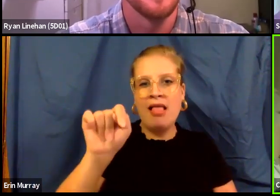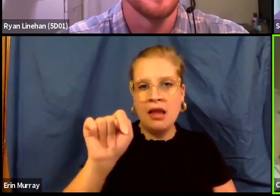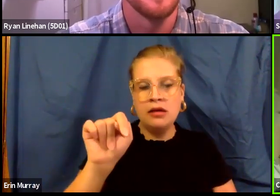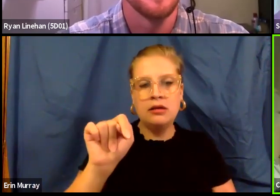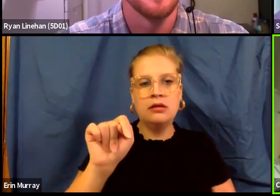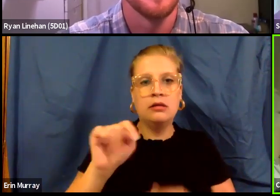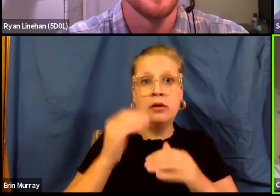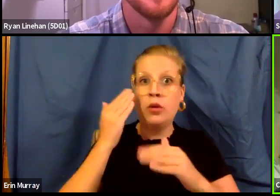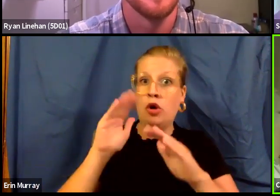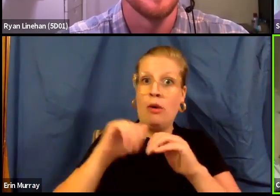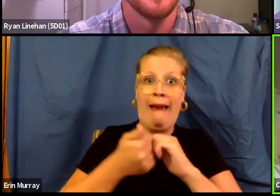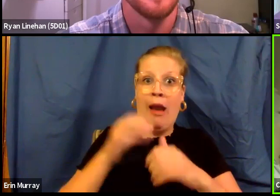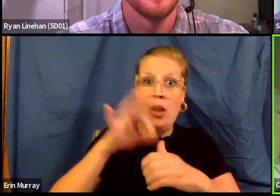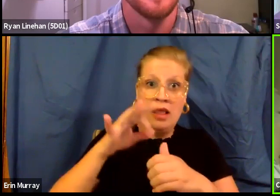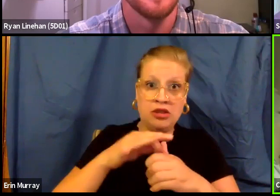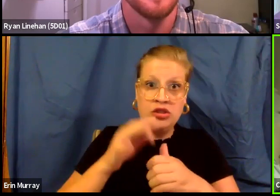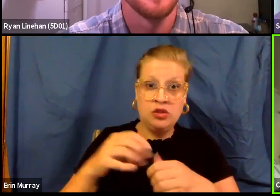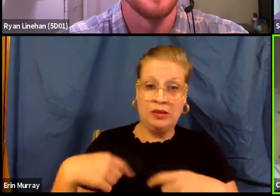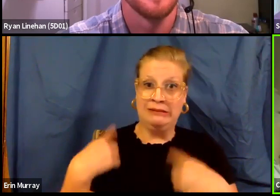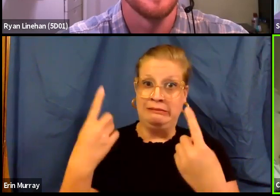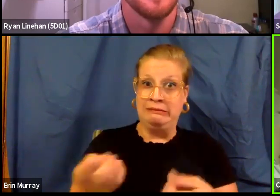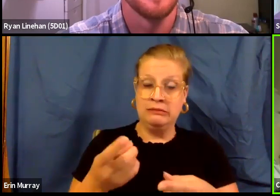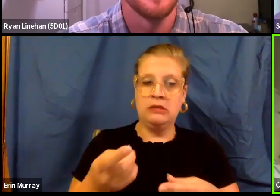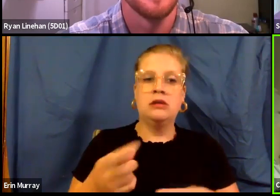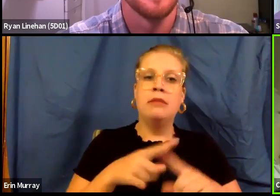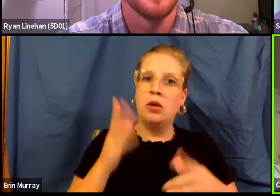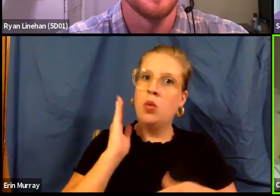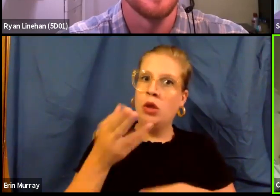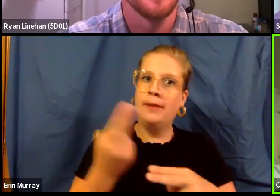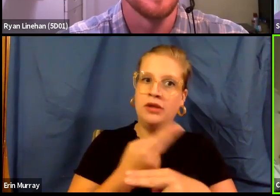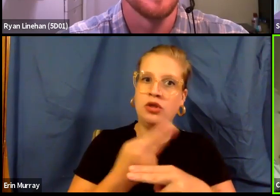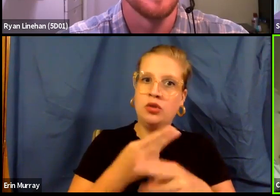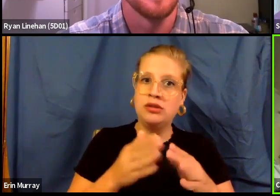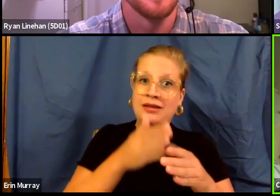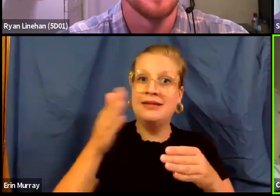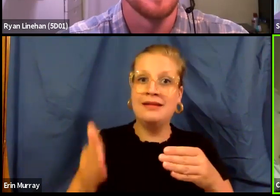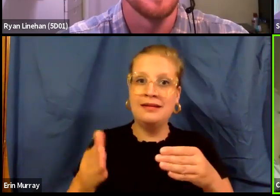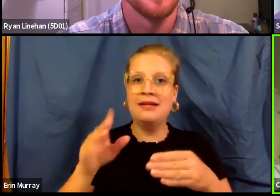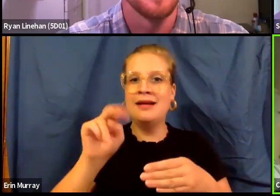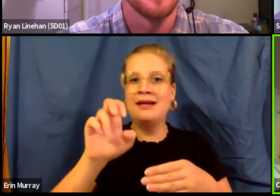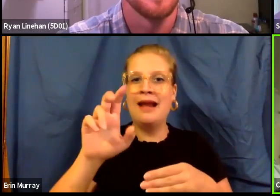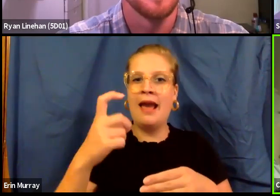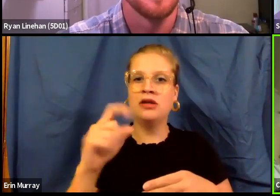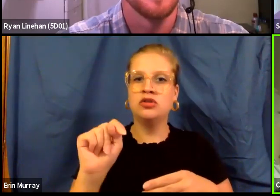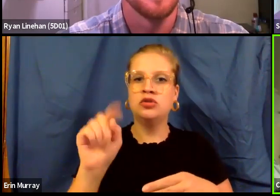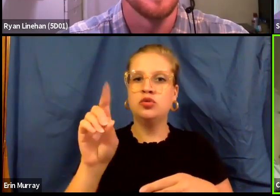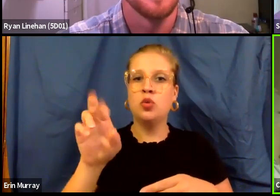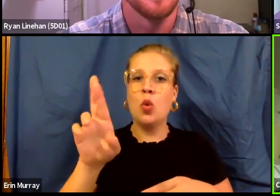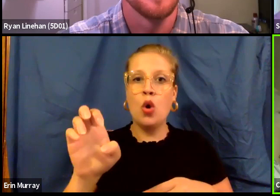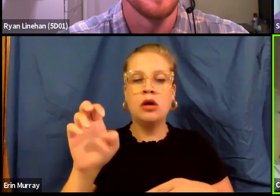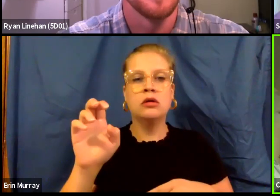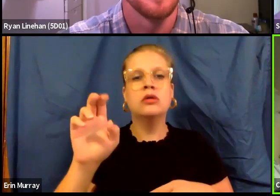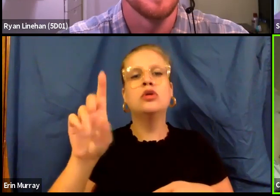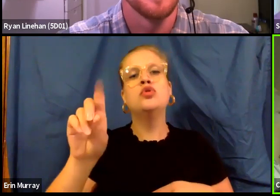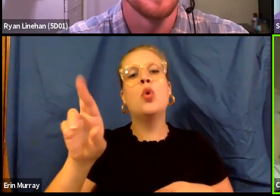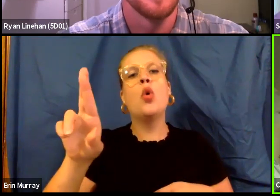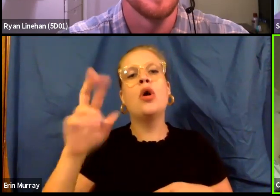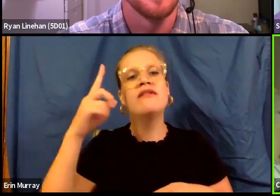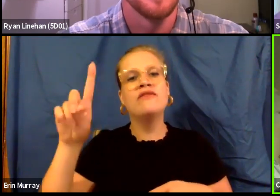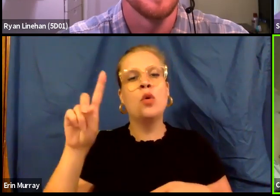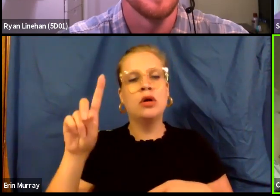election's going to go now, but you probably definitely will be using Nextdoor to contact people to get your thoughts and ideas out. And it's always good